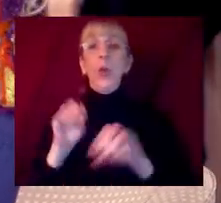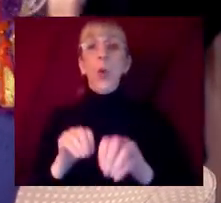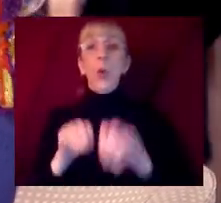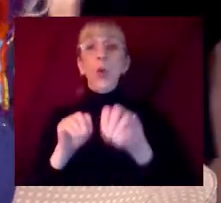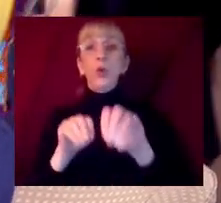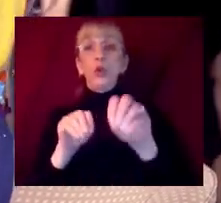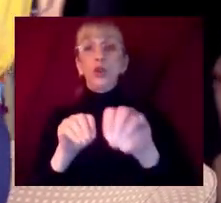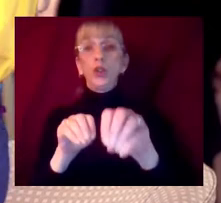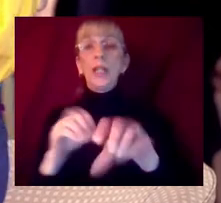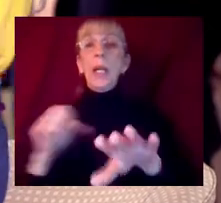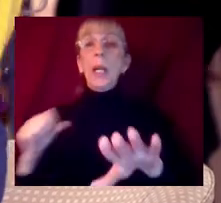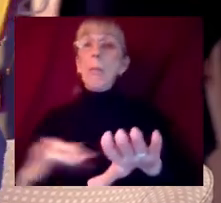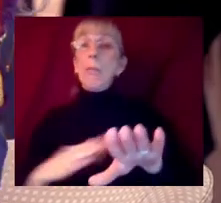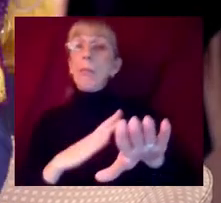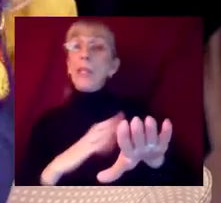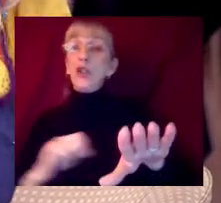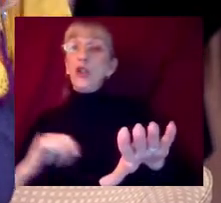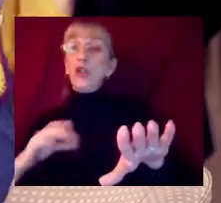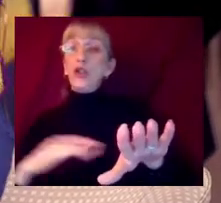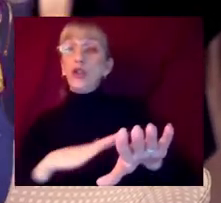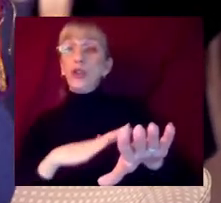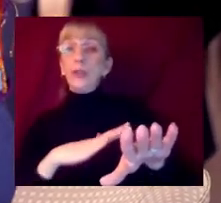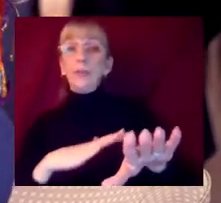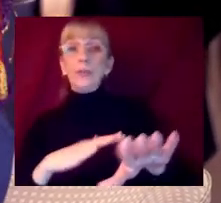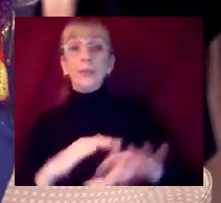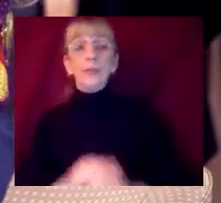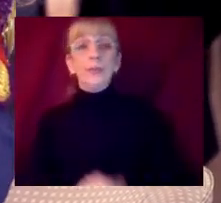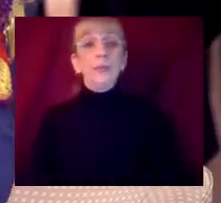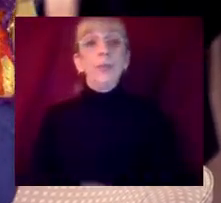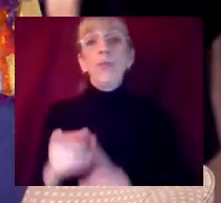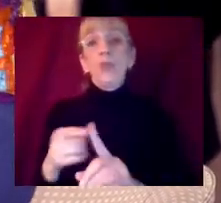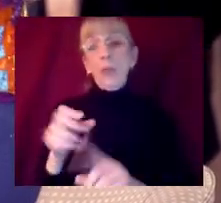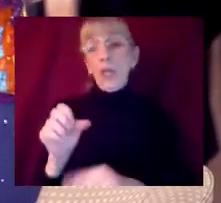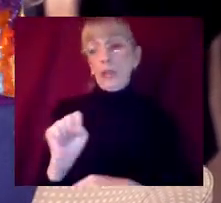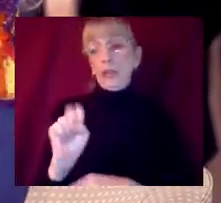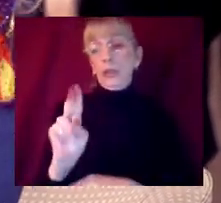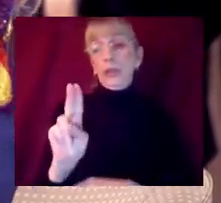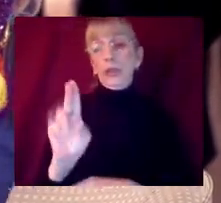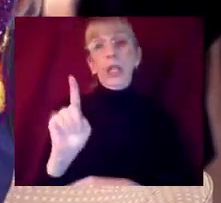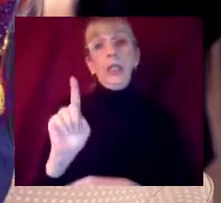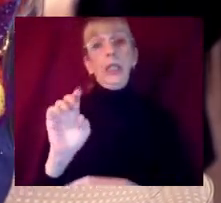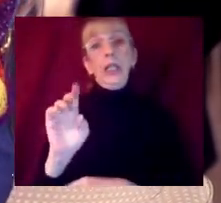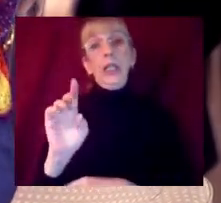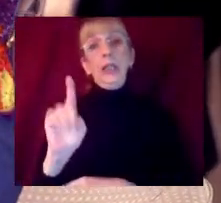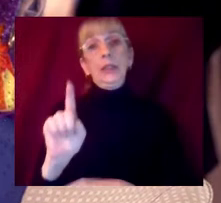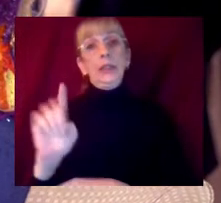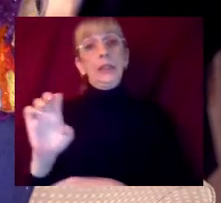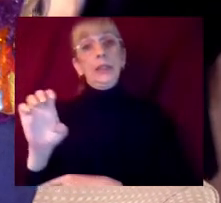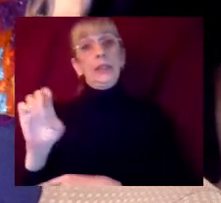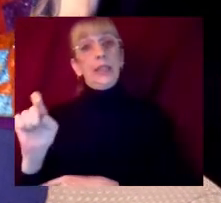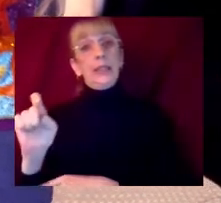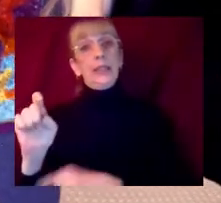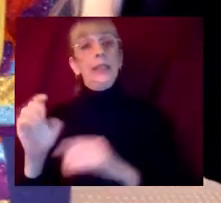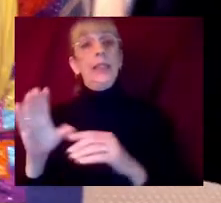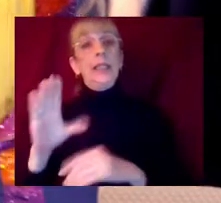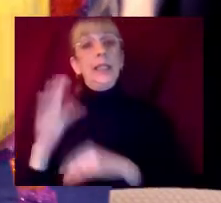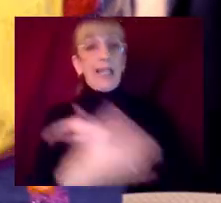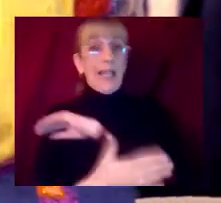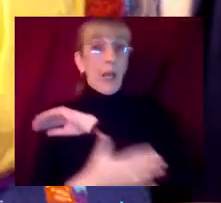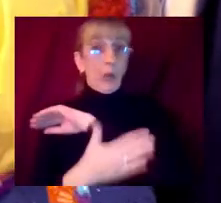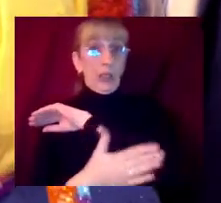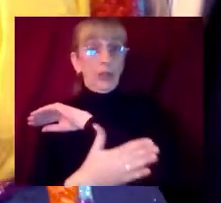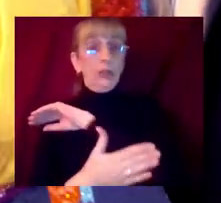County. Hey. This is the lower part of our state. And one of the things that you have to get when you come